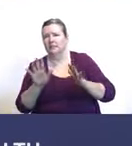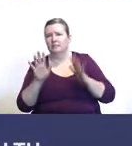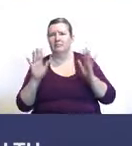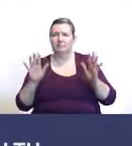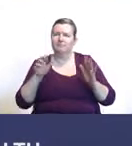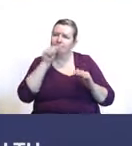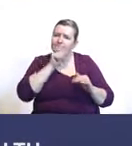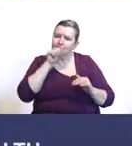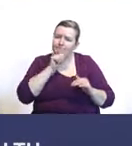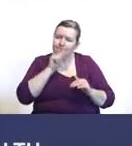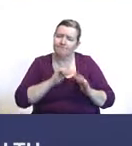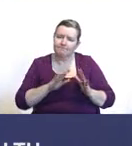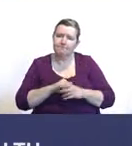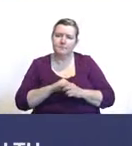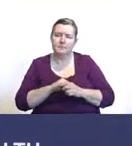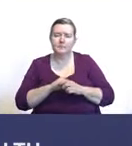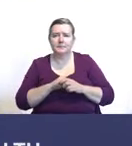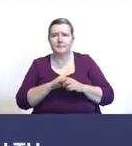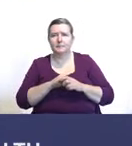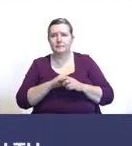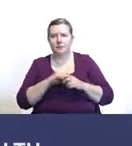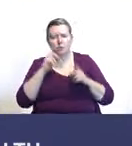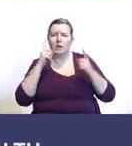that. But that will happen.